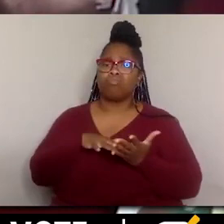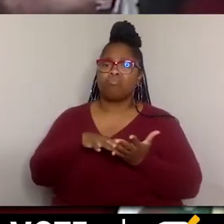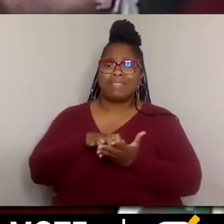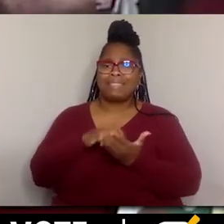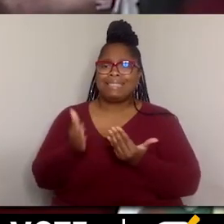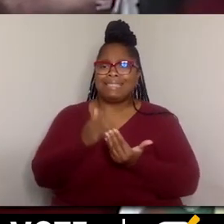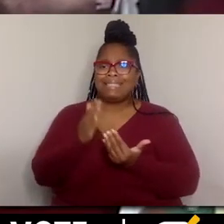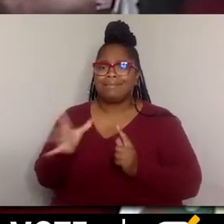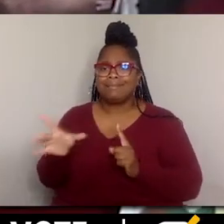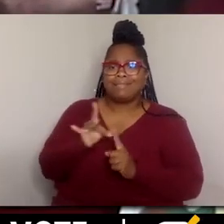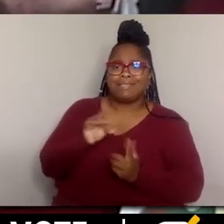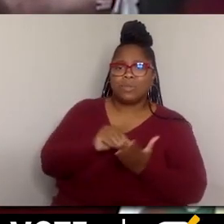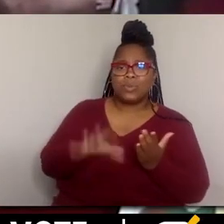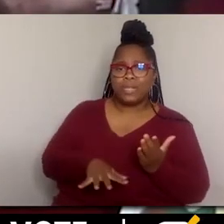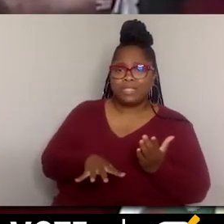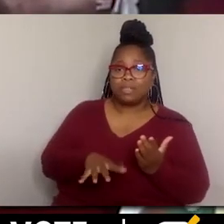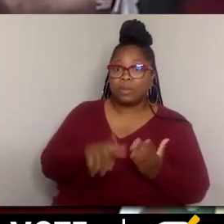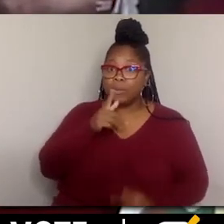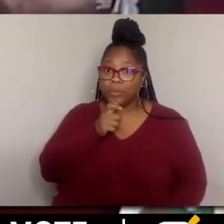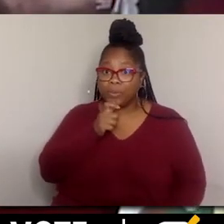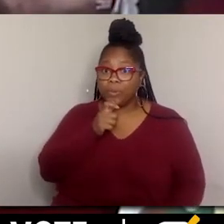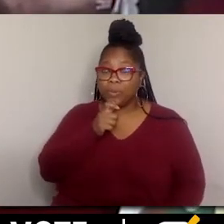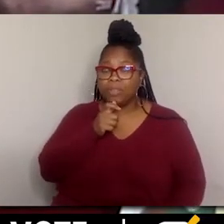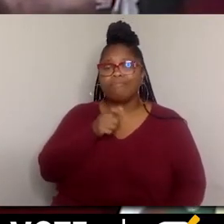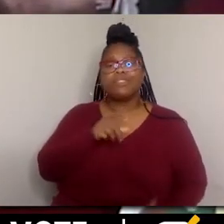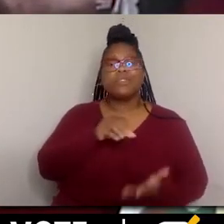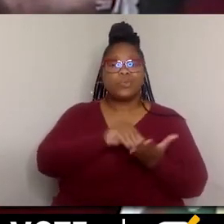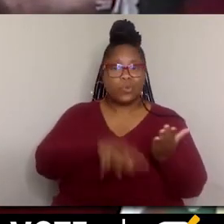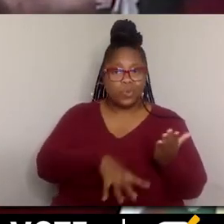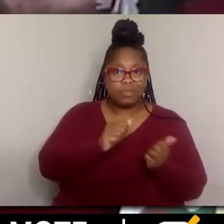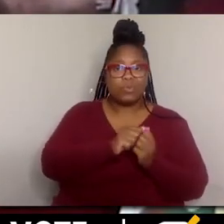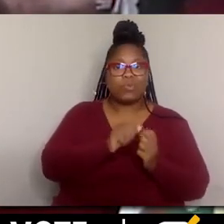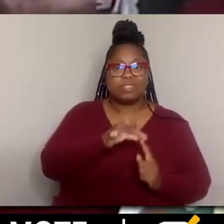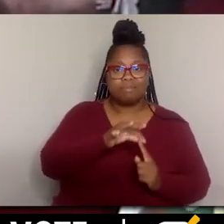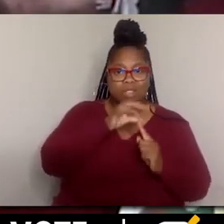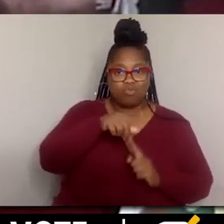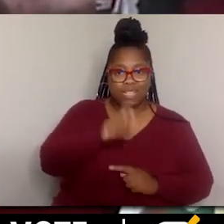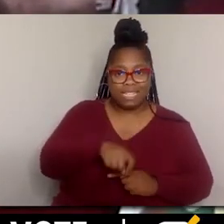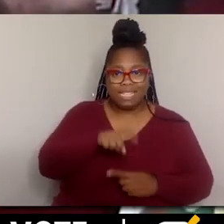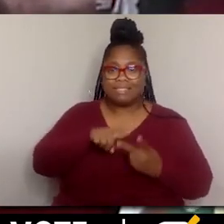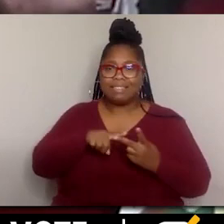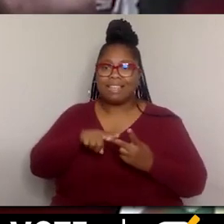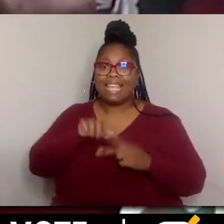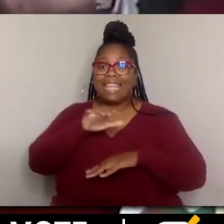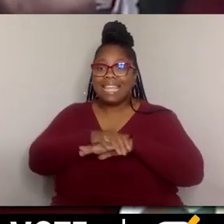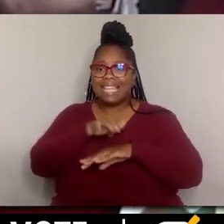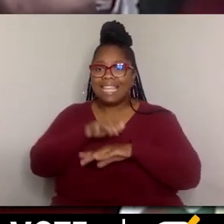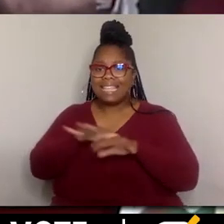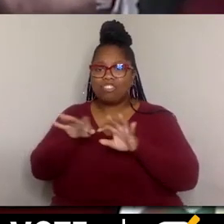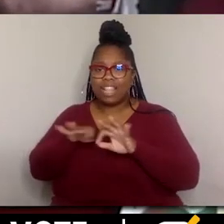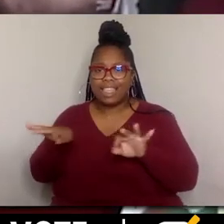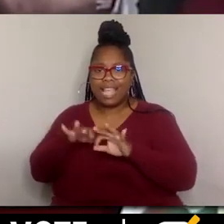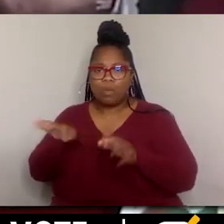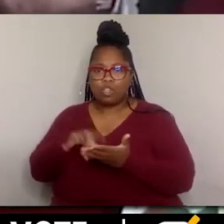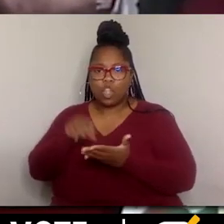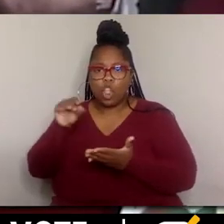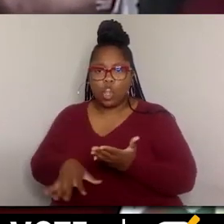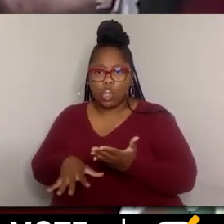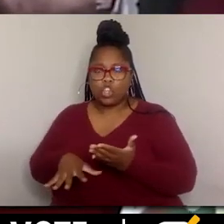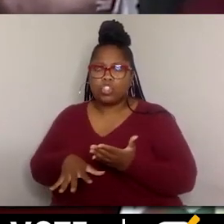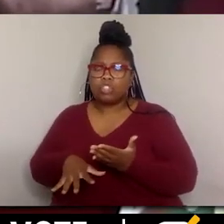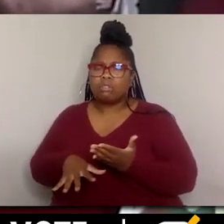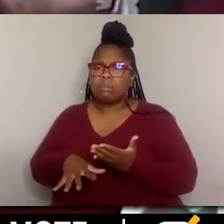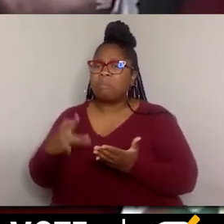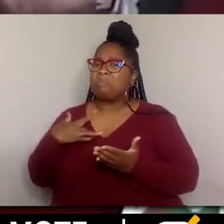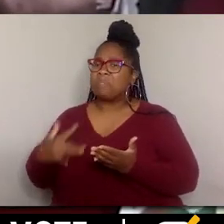our students with special needs and English language learners, are far more acutely impacted